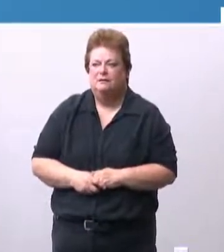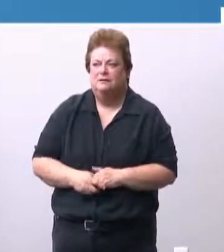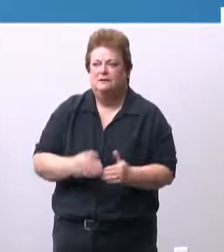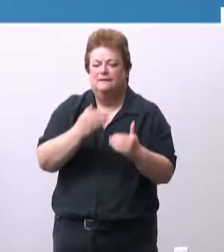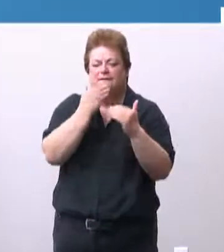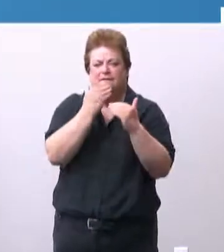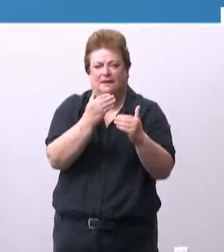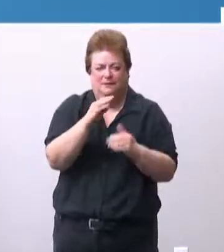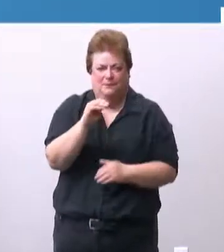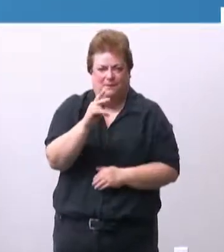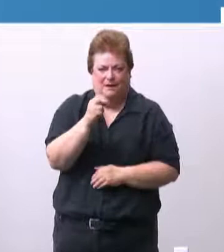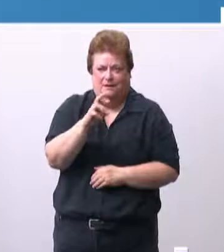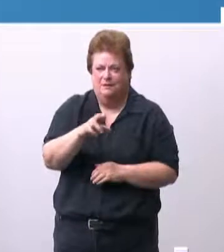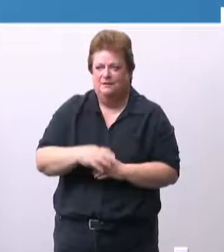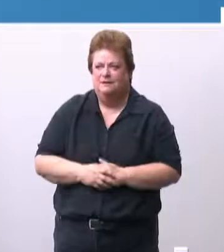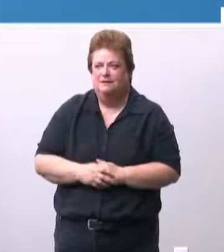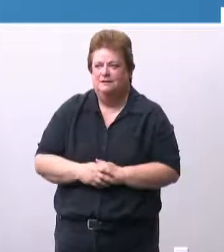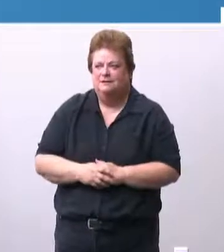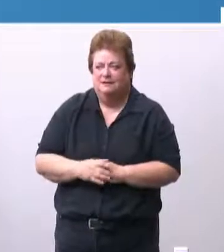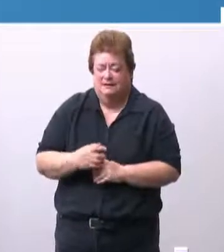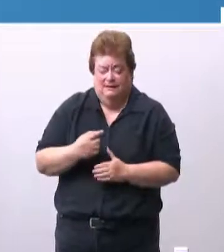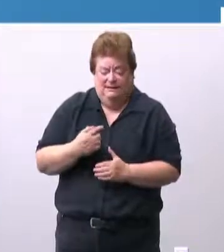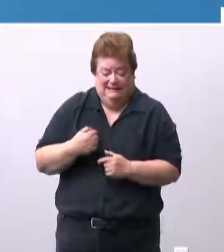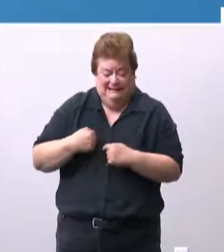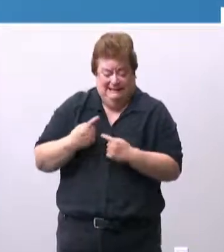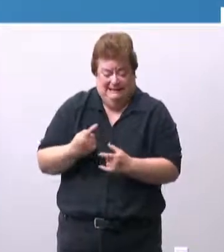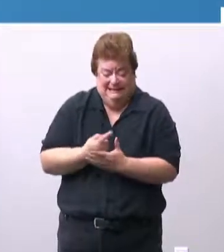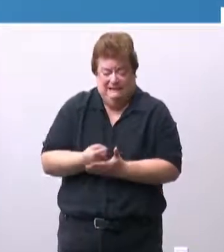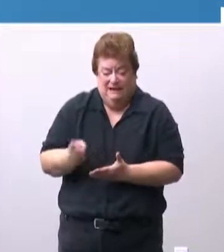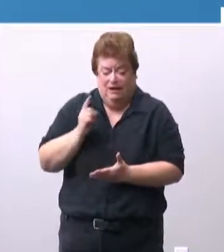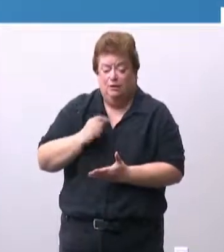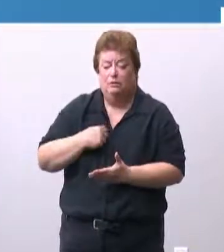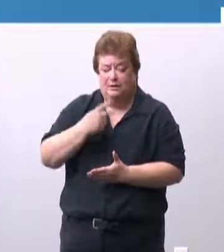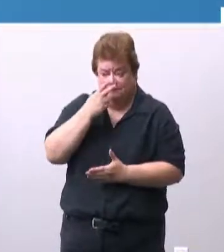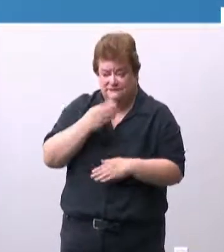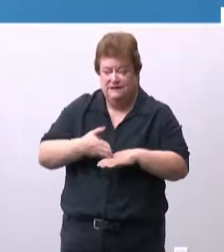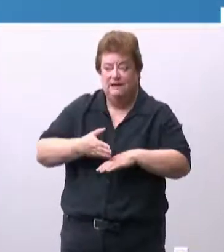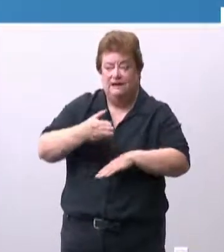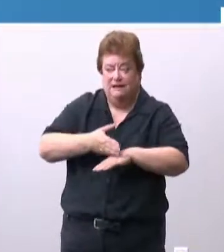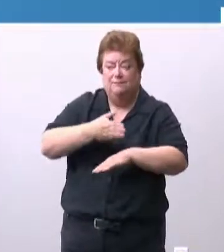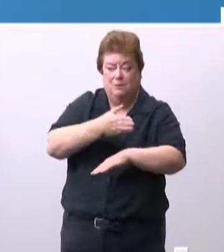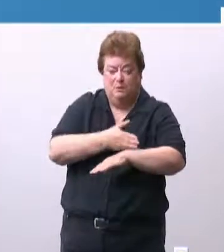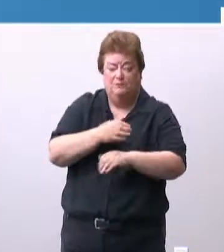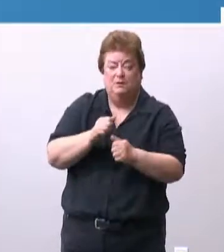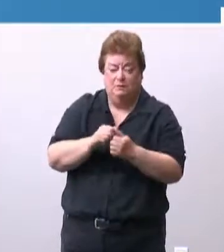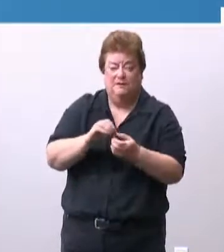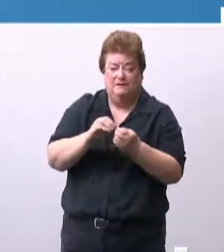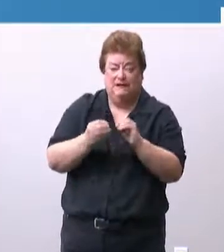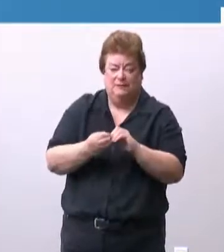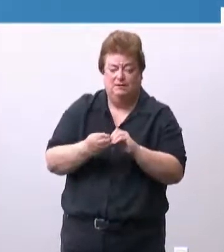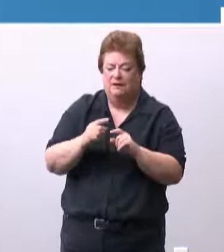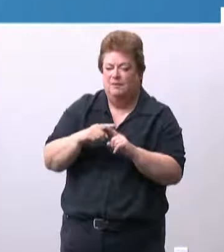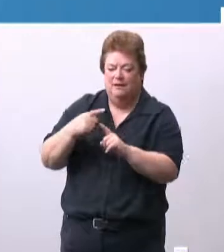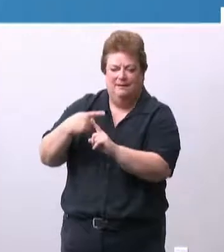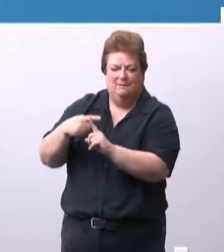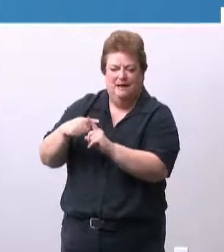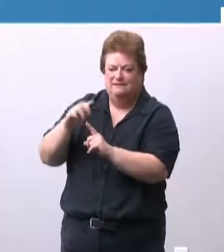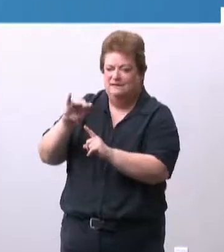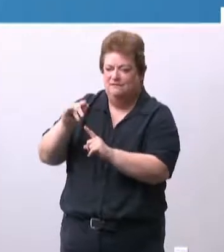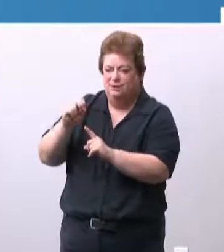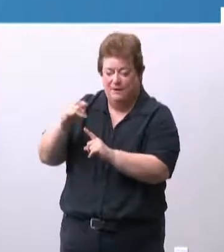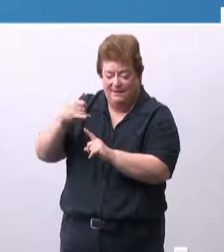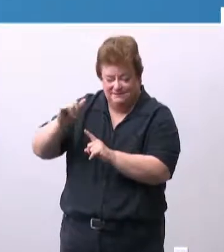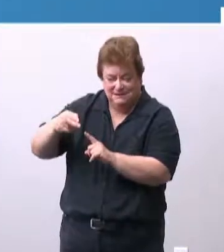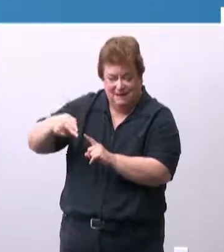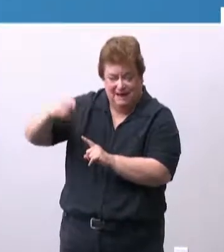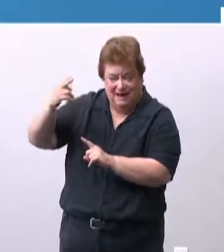Thank you, Mayor. Since last week, we have seen an improvement in our case numbers, but the positivity rate is still high,